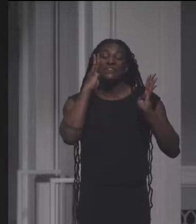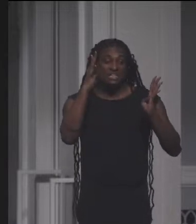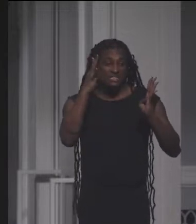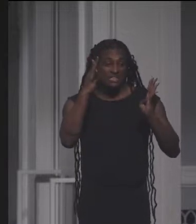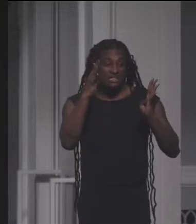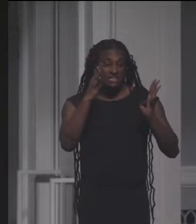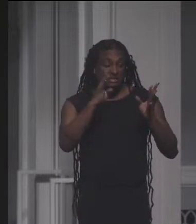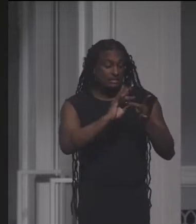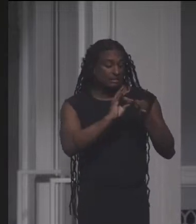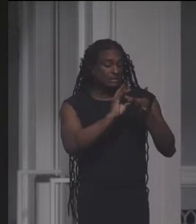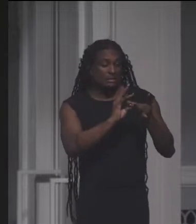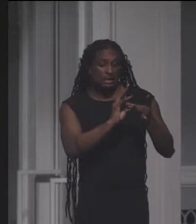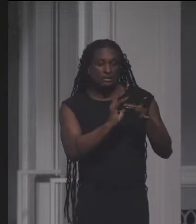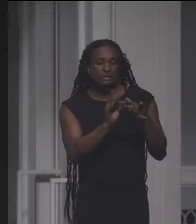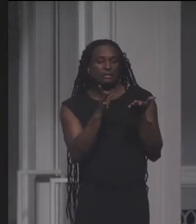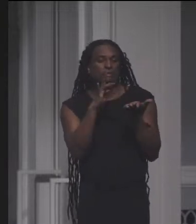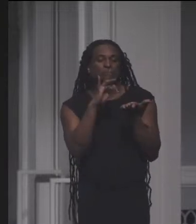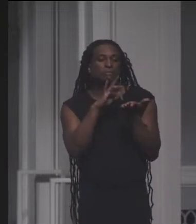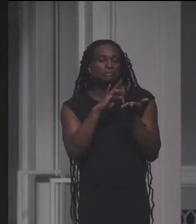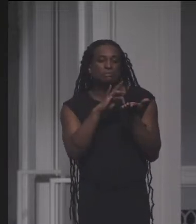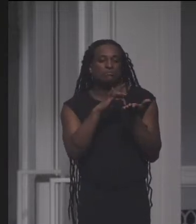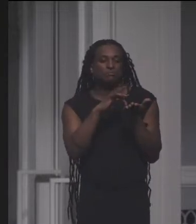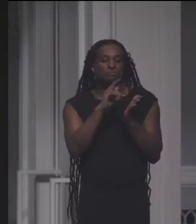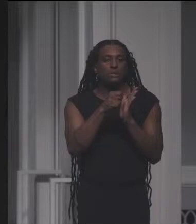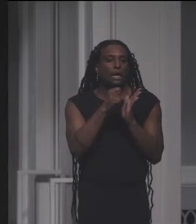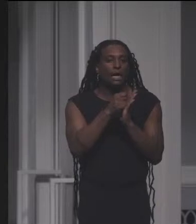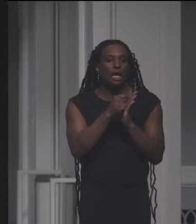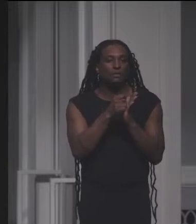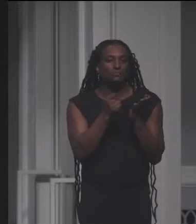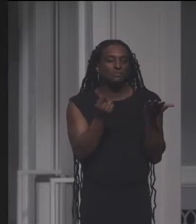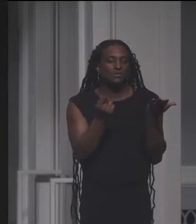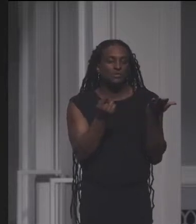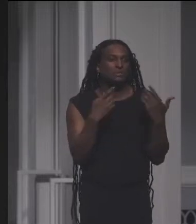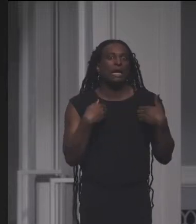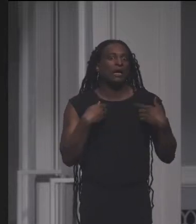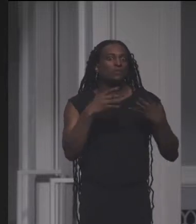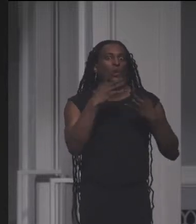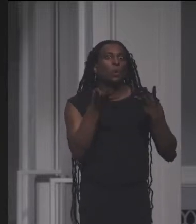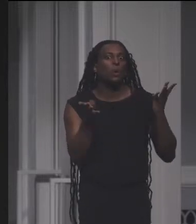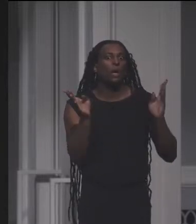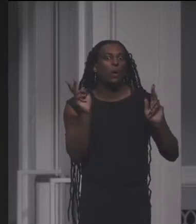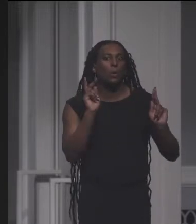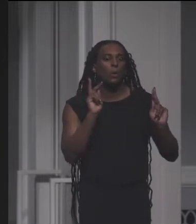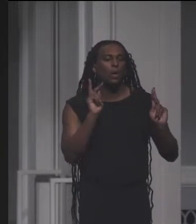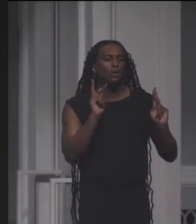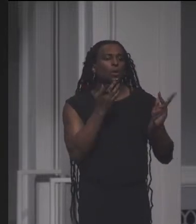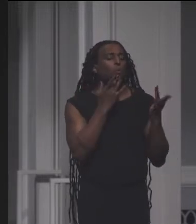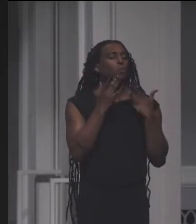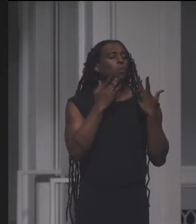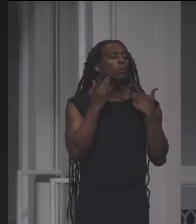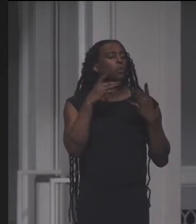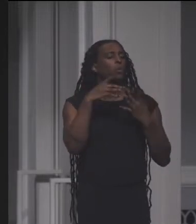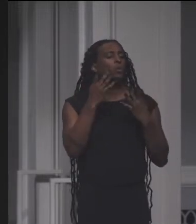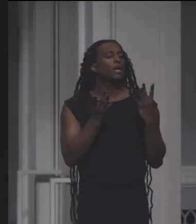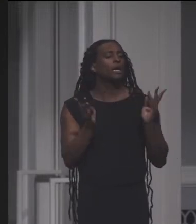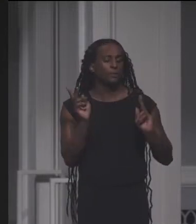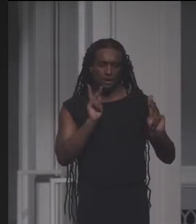times, there just aren't really many queer people in those books. I mean, like I was saying earlier,